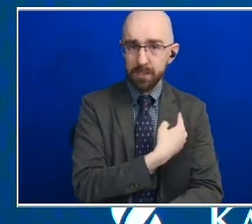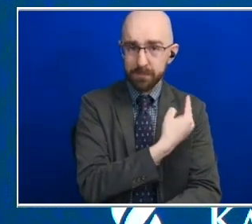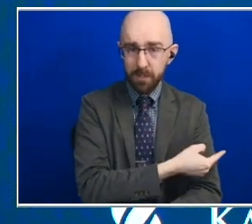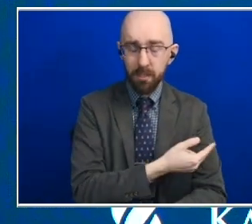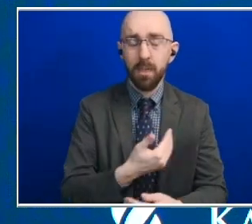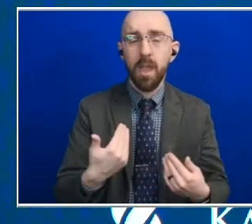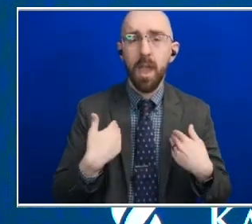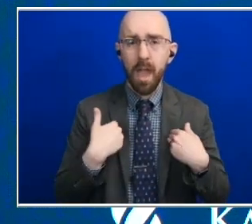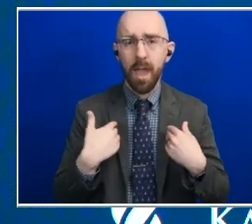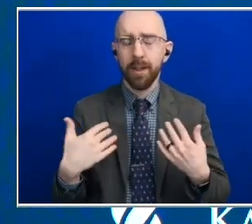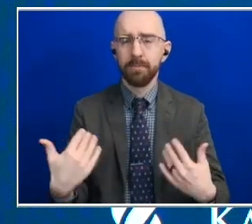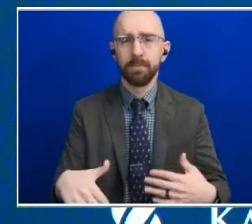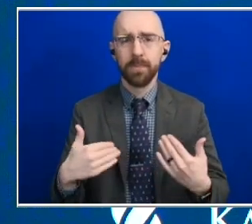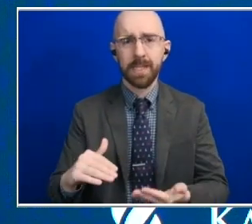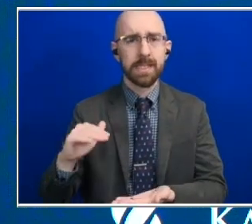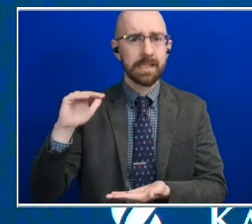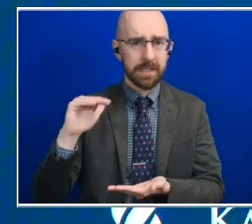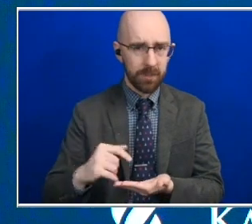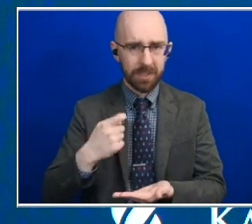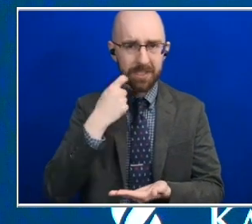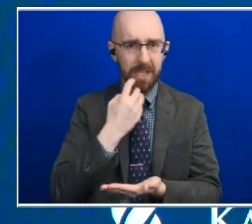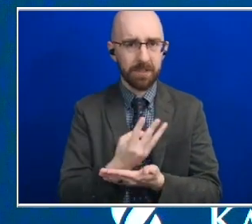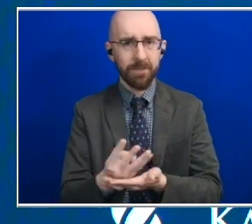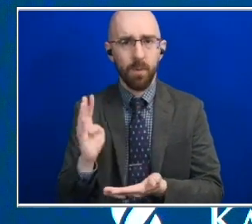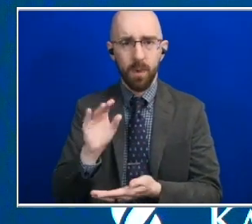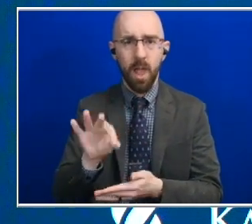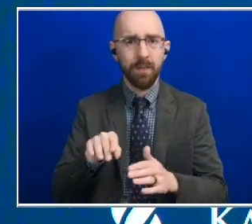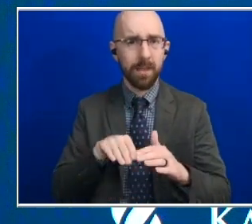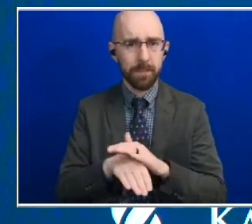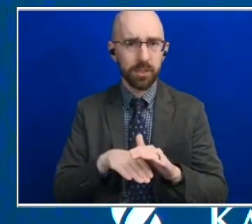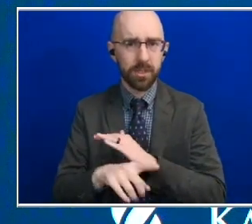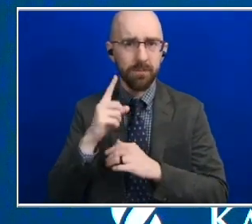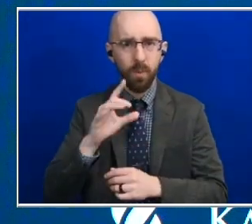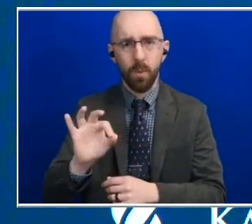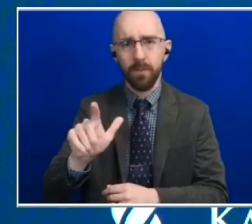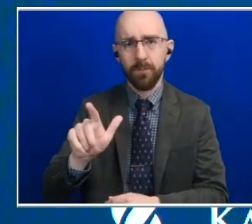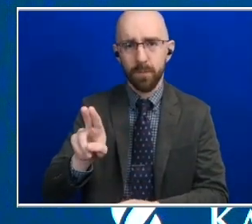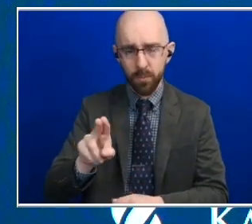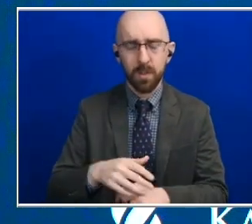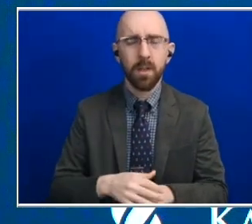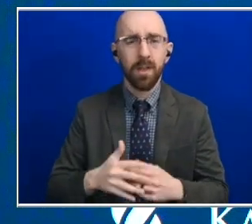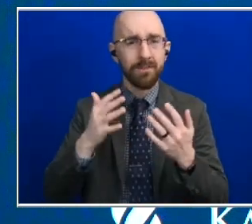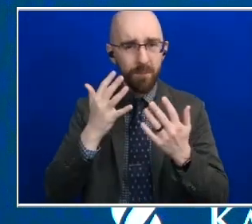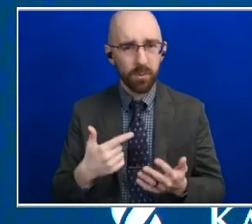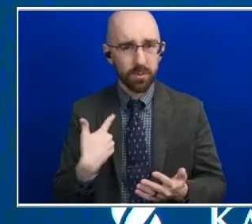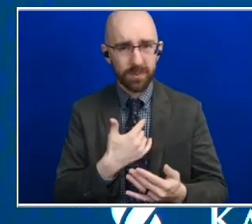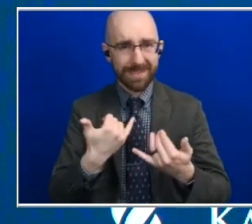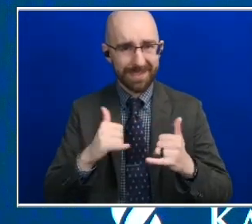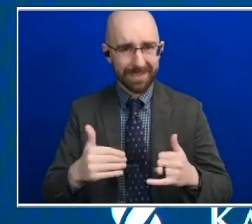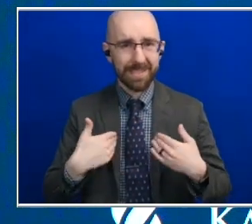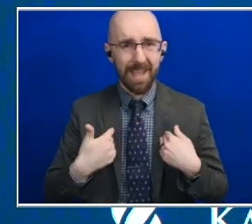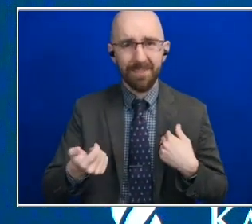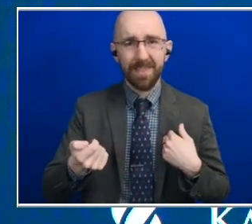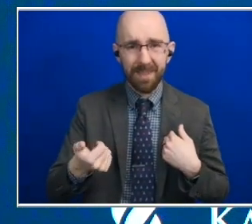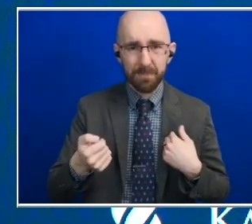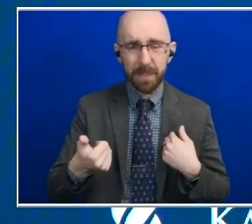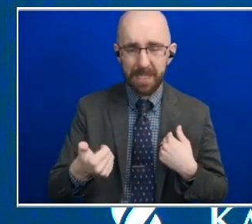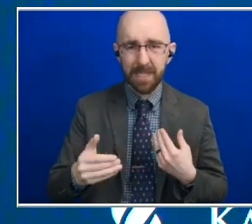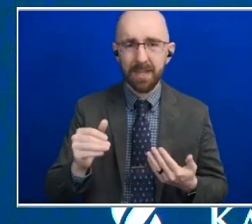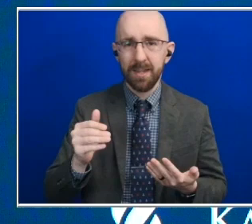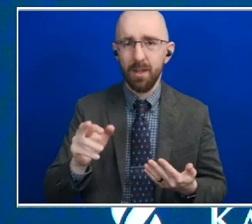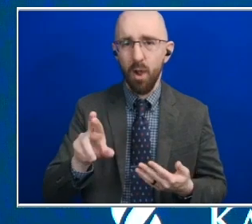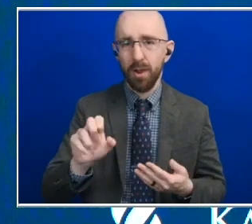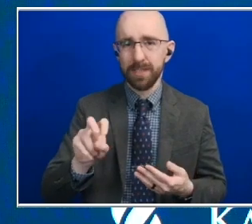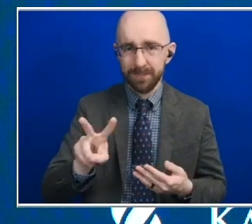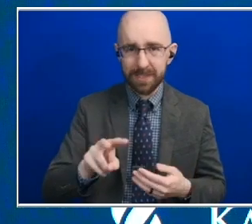significant decrease the last 4 weeks of admissions for influenza. Unfortunately, we still have a little bit of RSV and